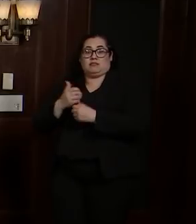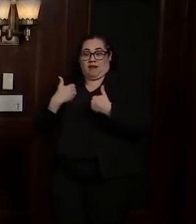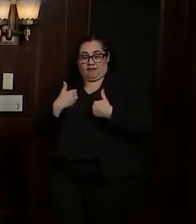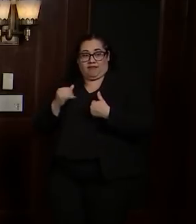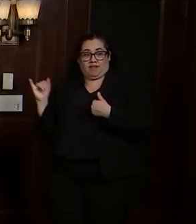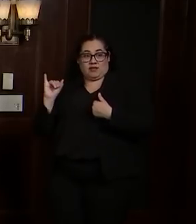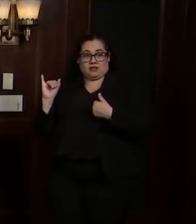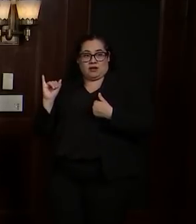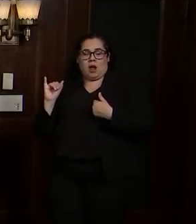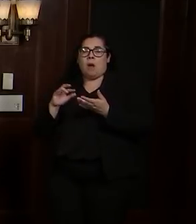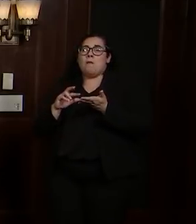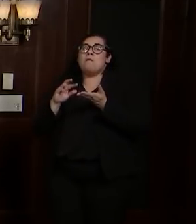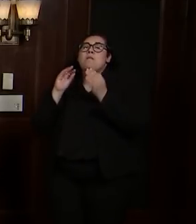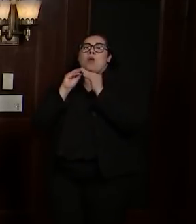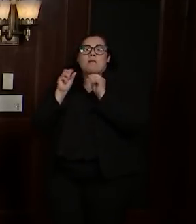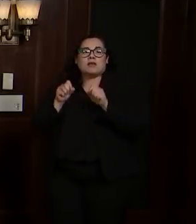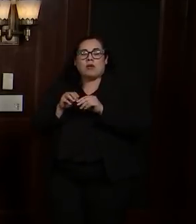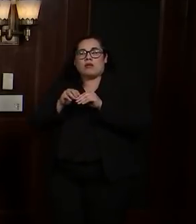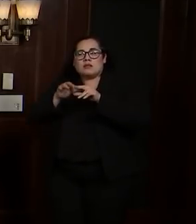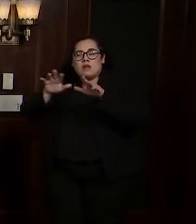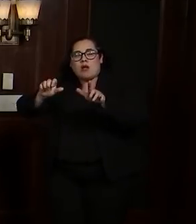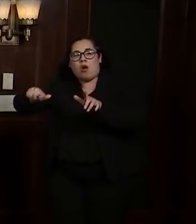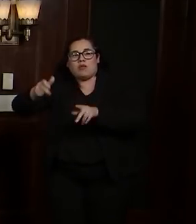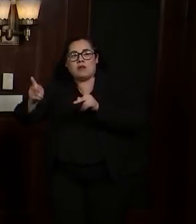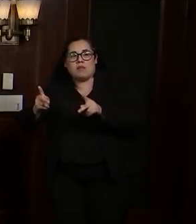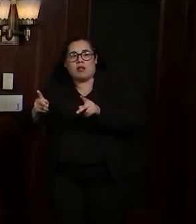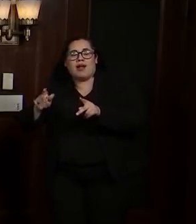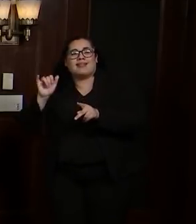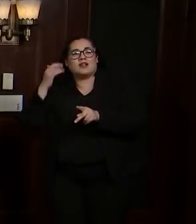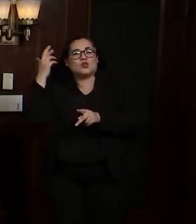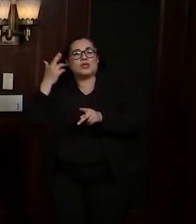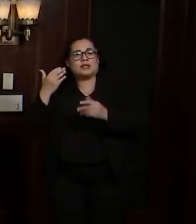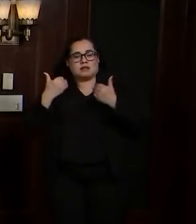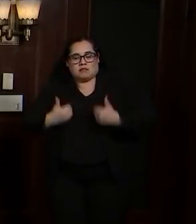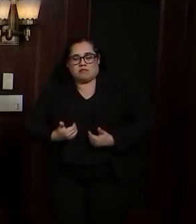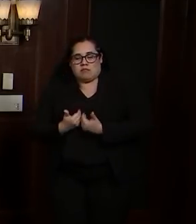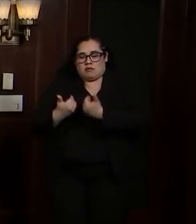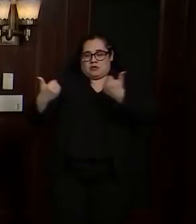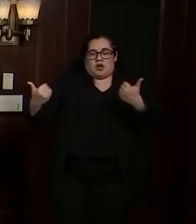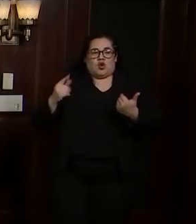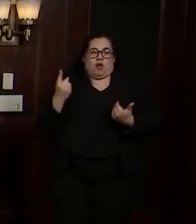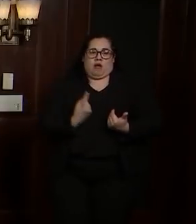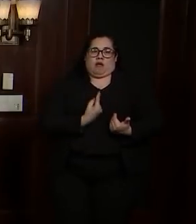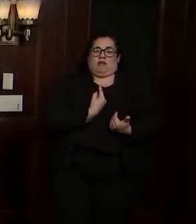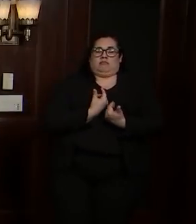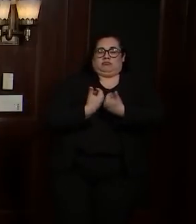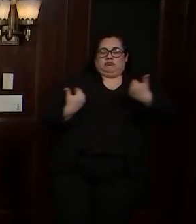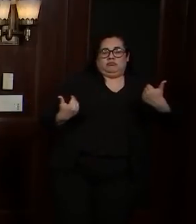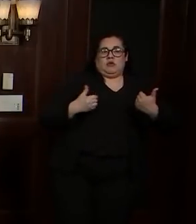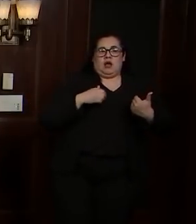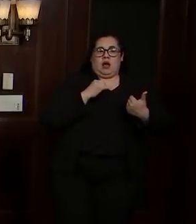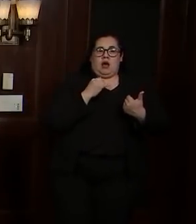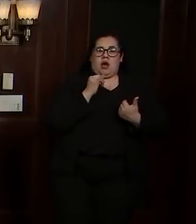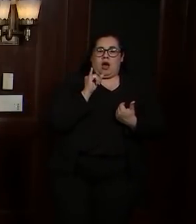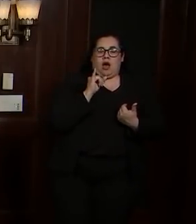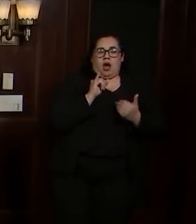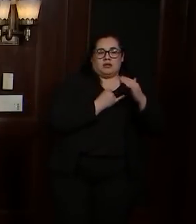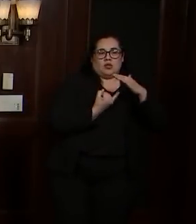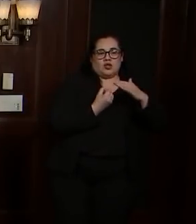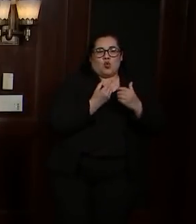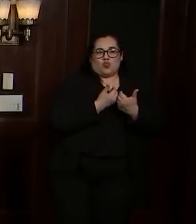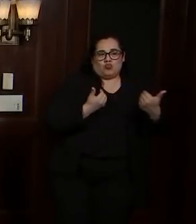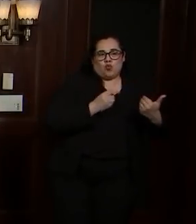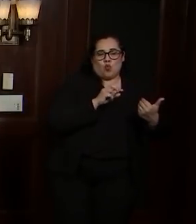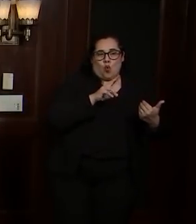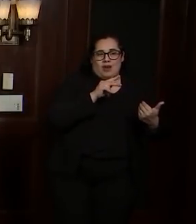likely they are to be spreading to other people. That's why the social distancing, the isolation, and the quarantine are so important.